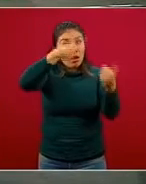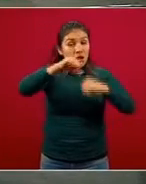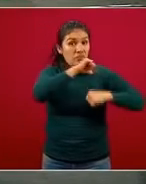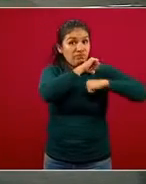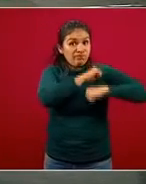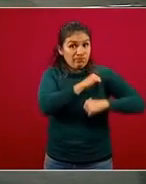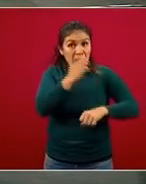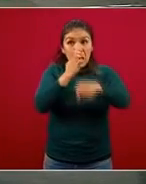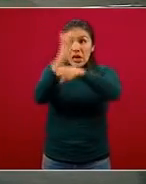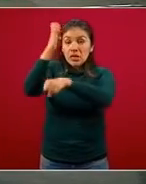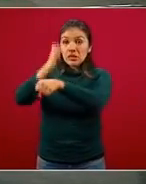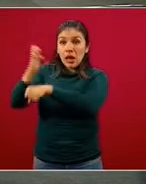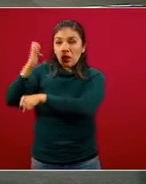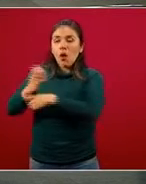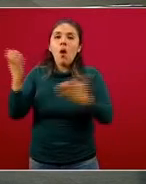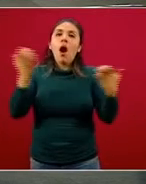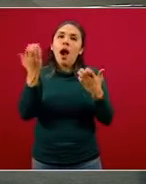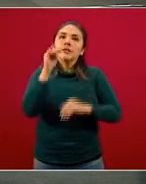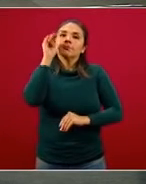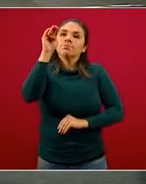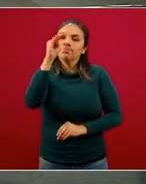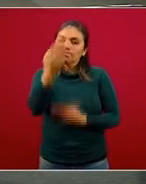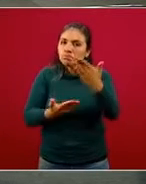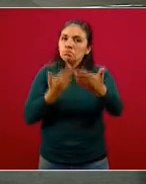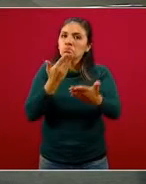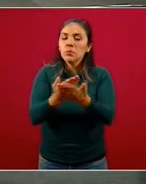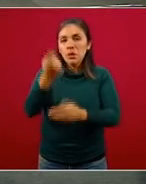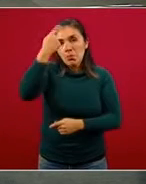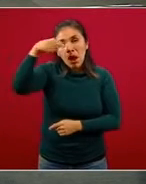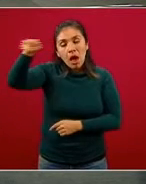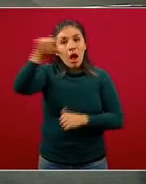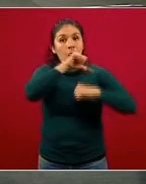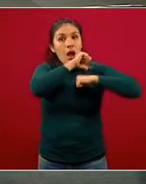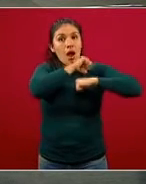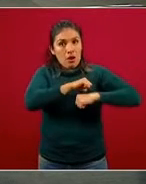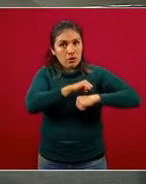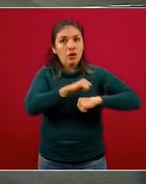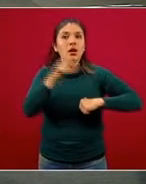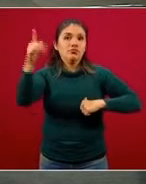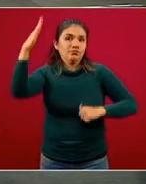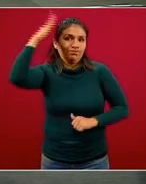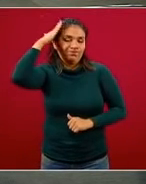reported by error a fatality or something like that,